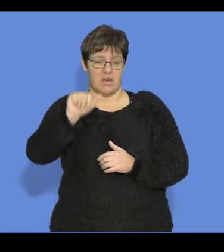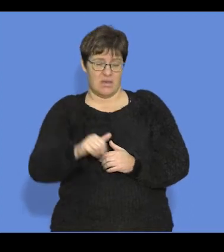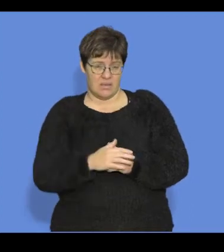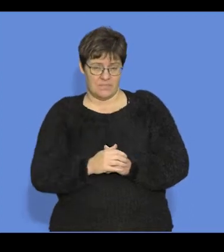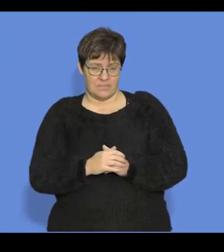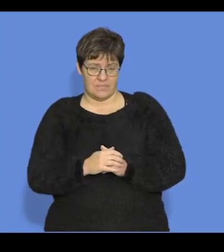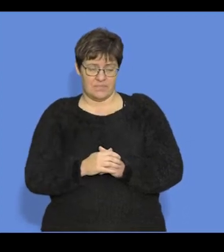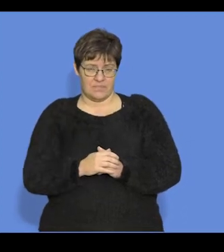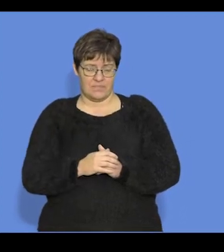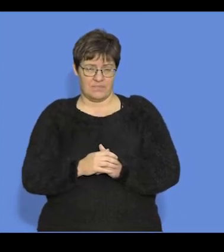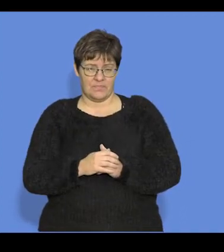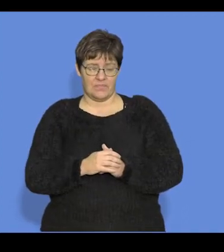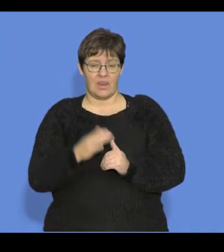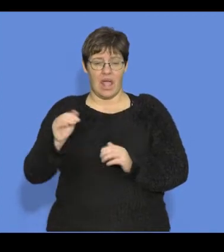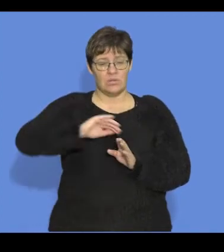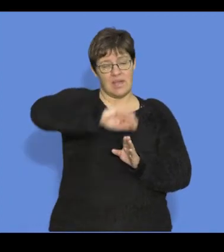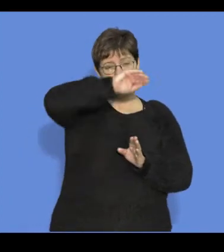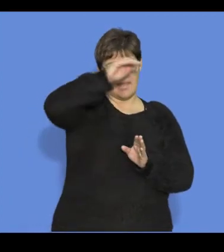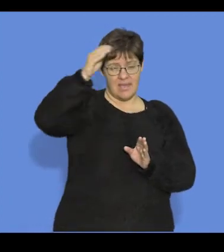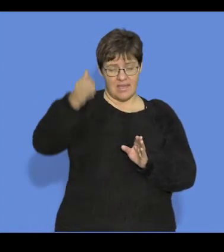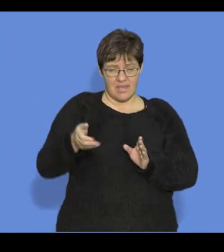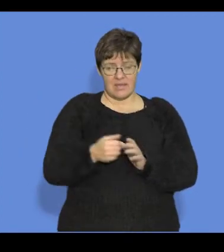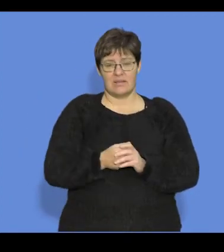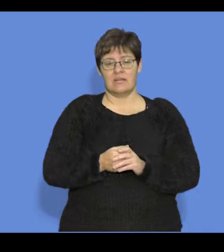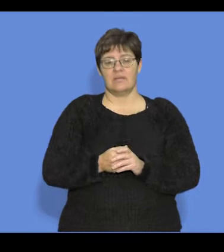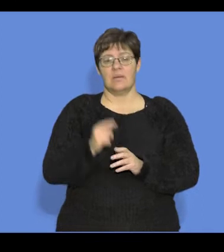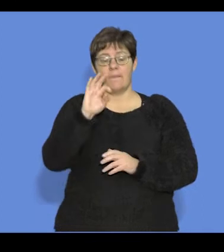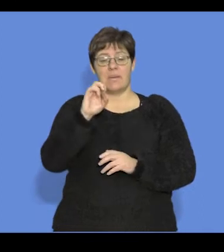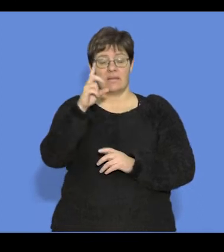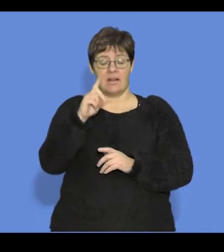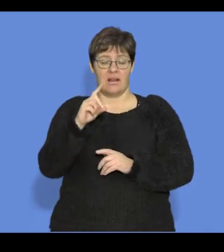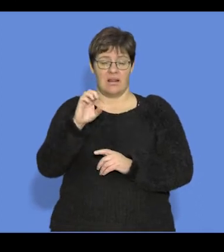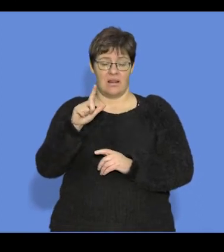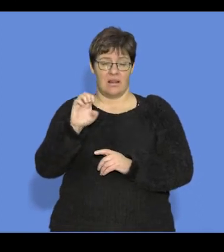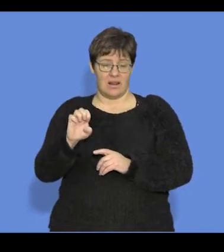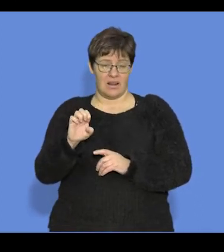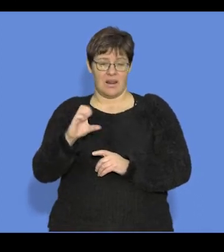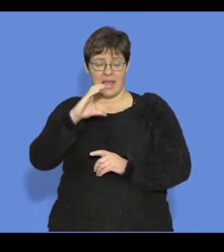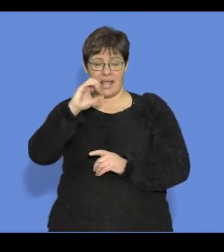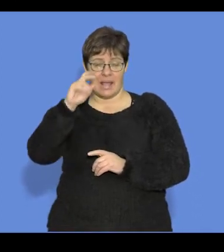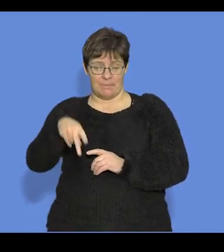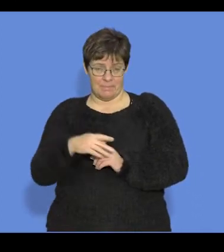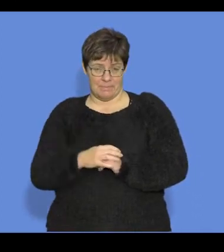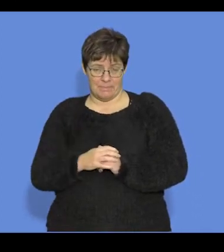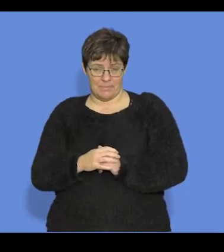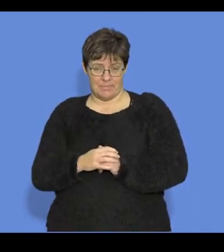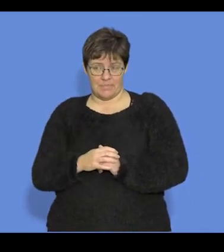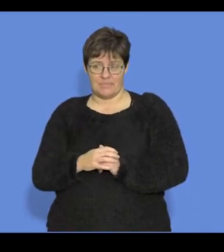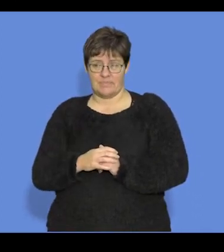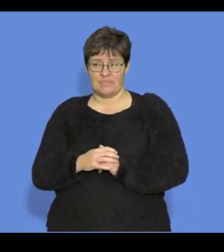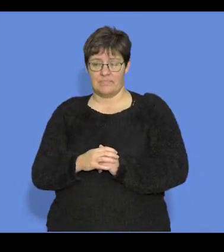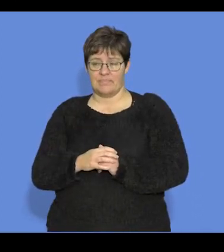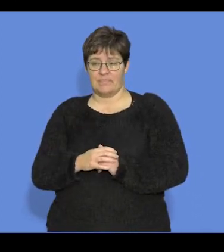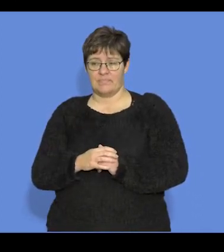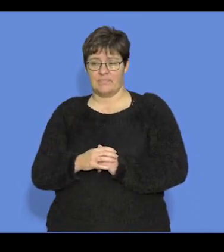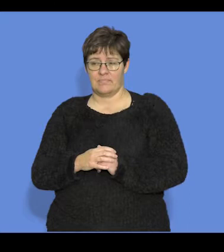the outer part is the bundle cap. That is